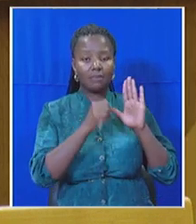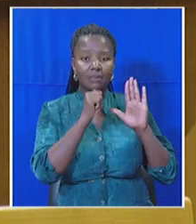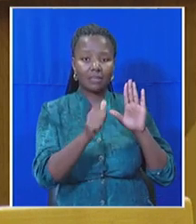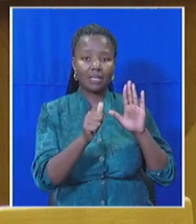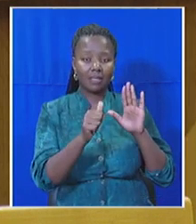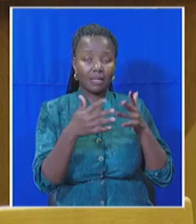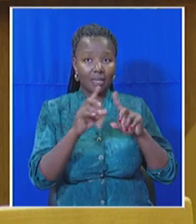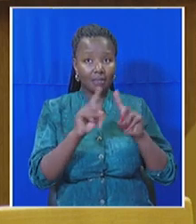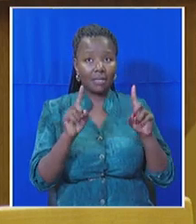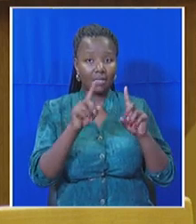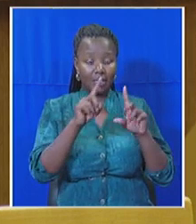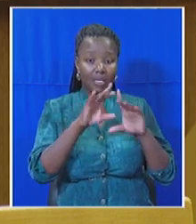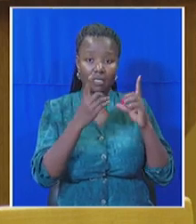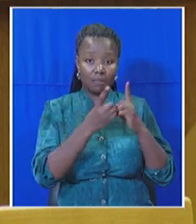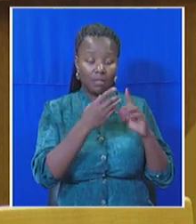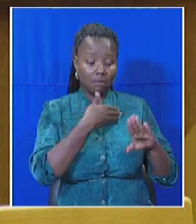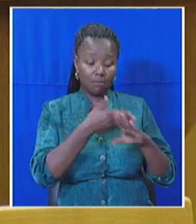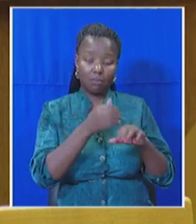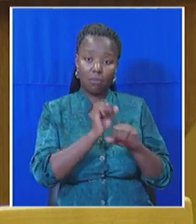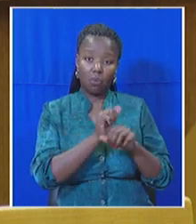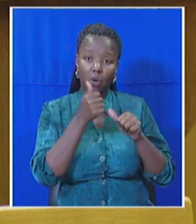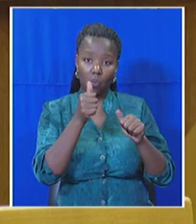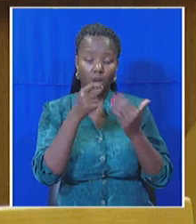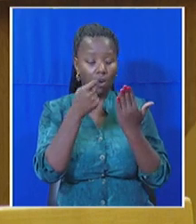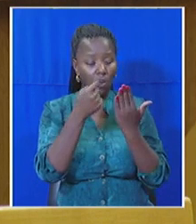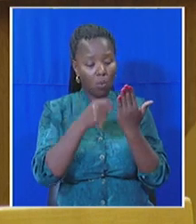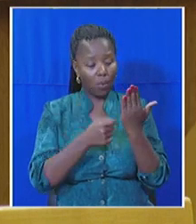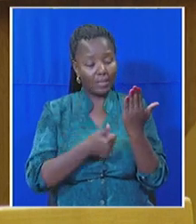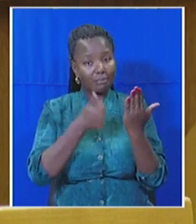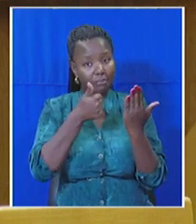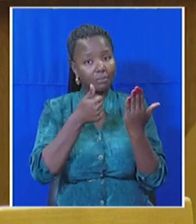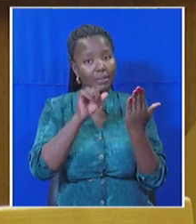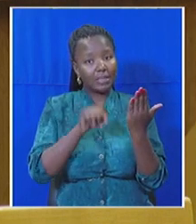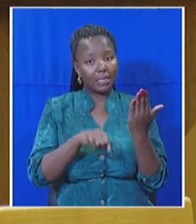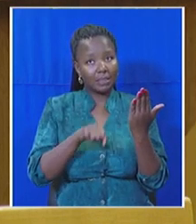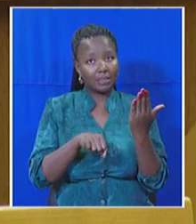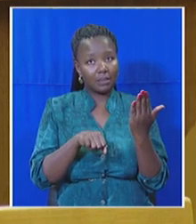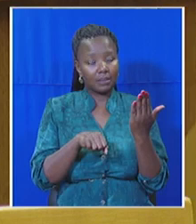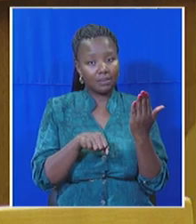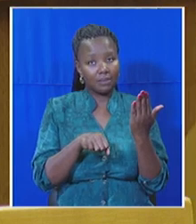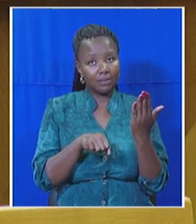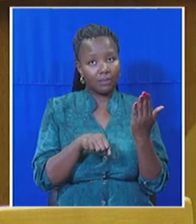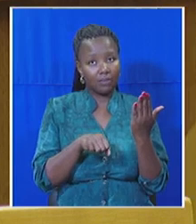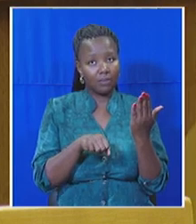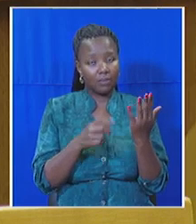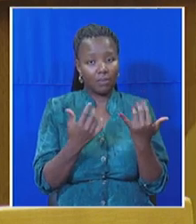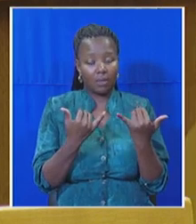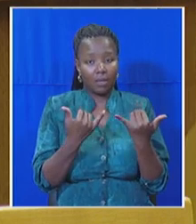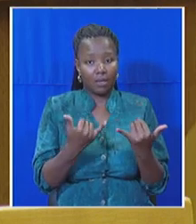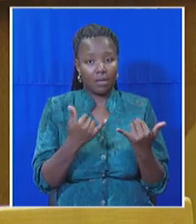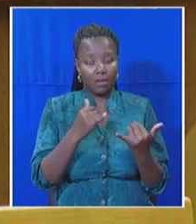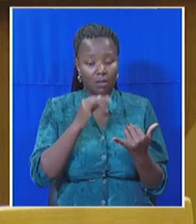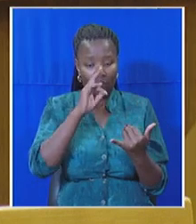doing well, having a clean audit, not just an unqualified audit. We therefore need sort